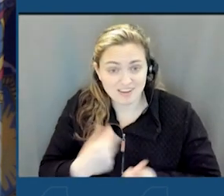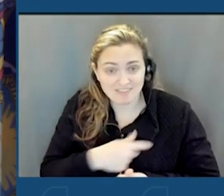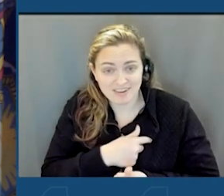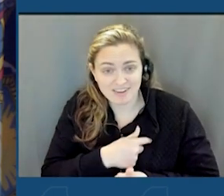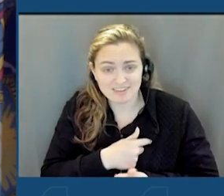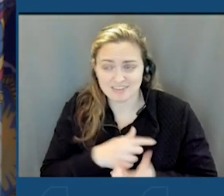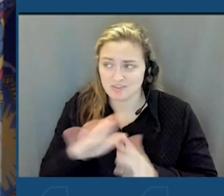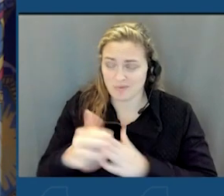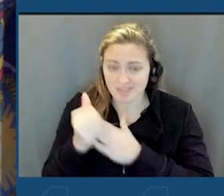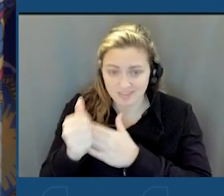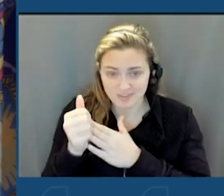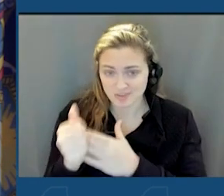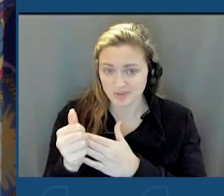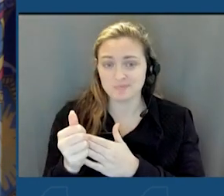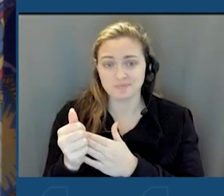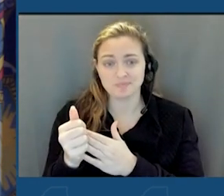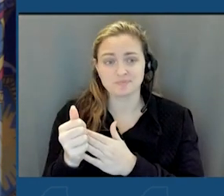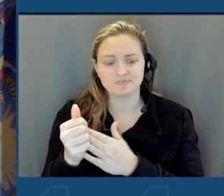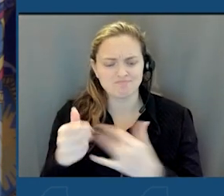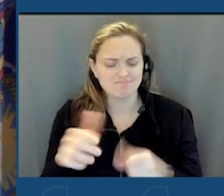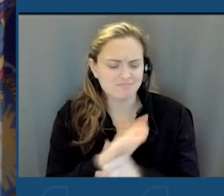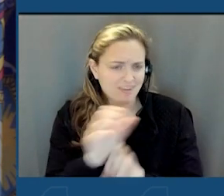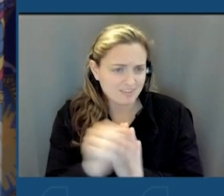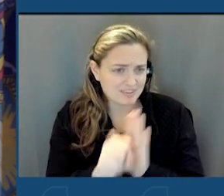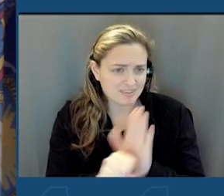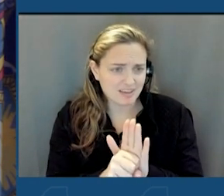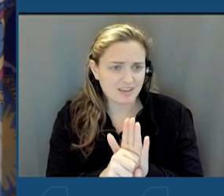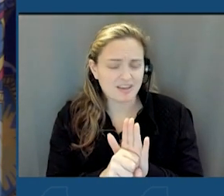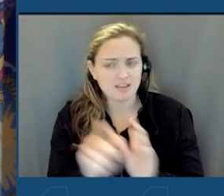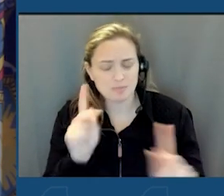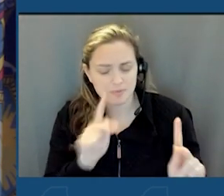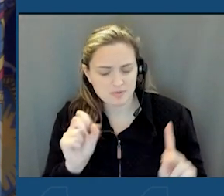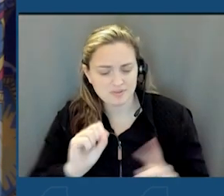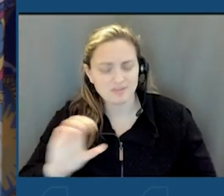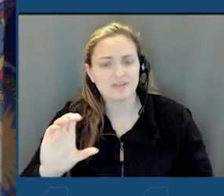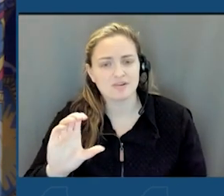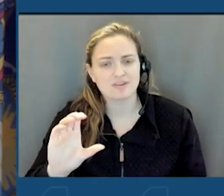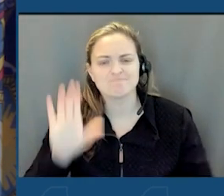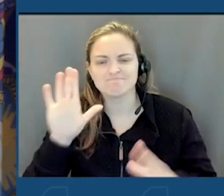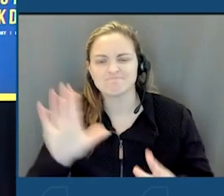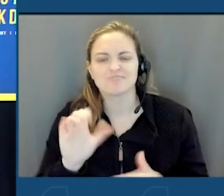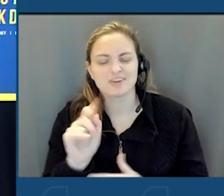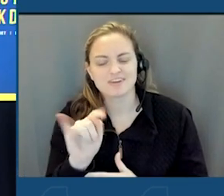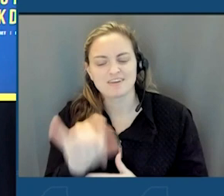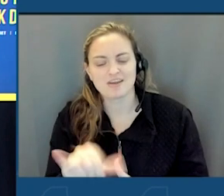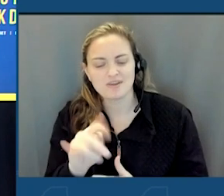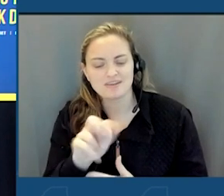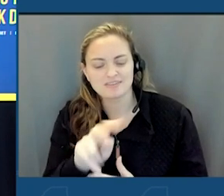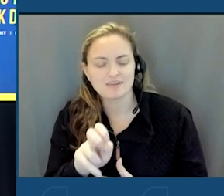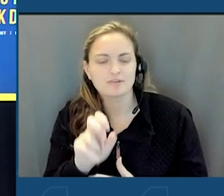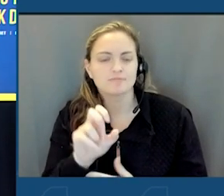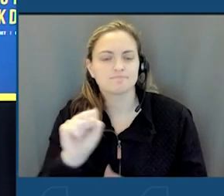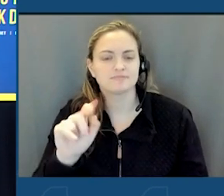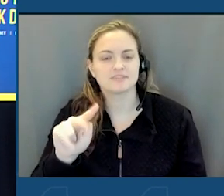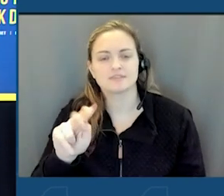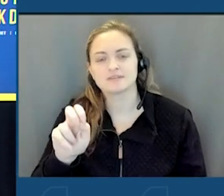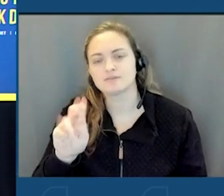leadership on behalf of the entire state and certainly the people of Suffolk County, our great county executive, Steve Bellone.